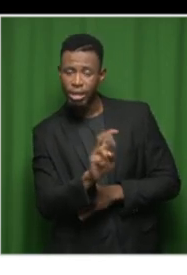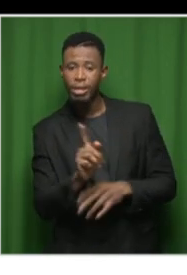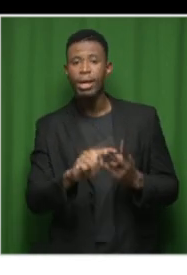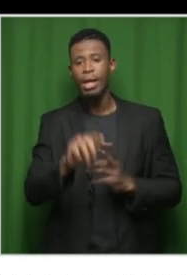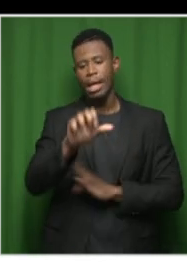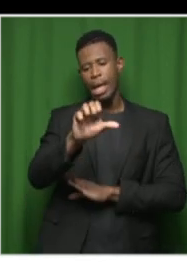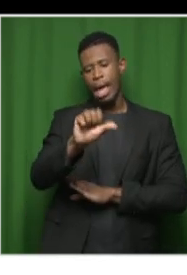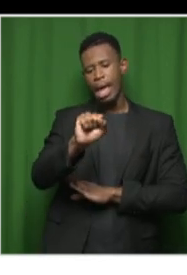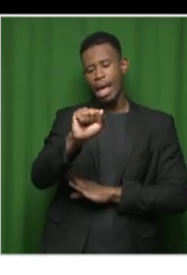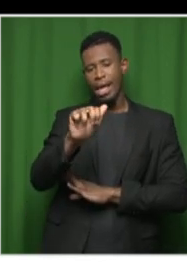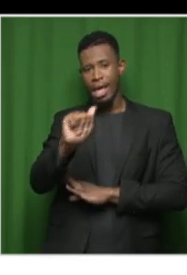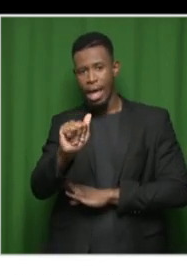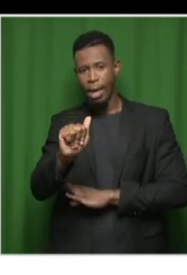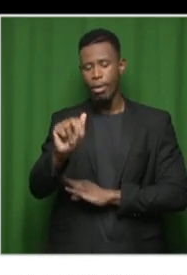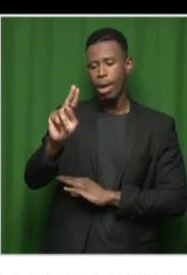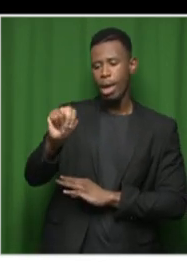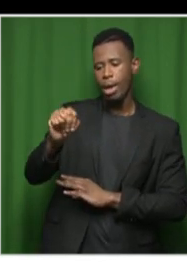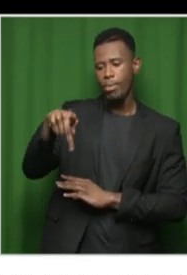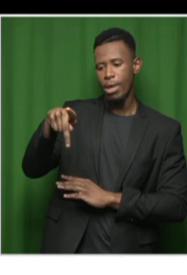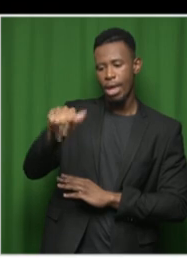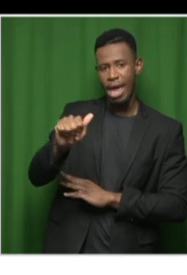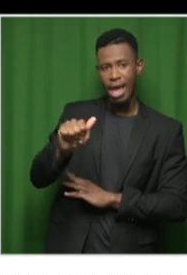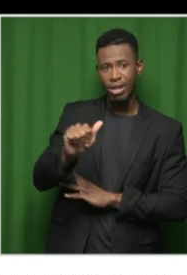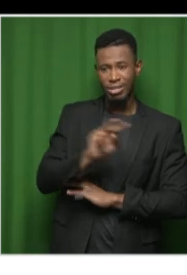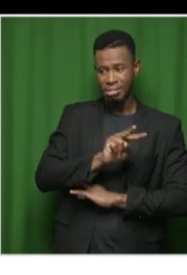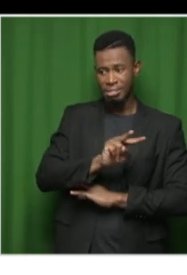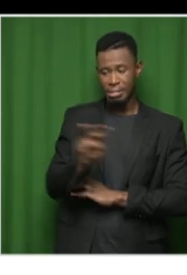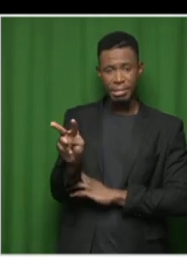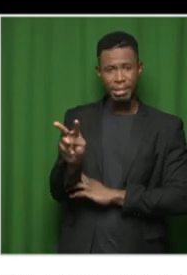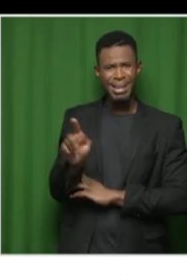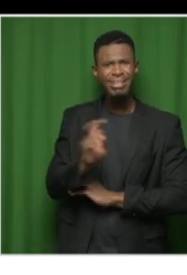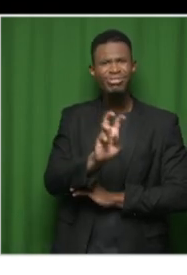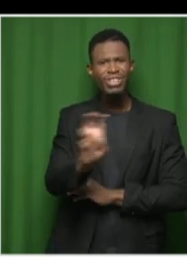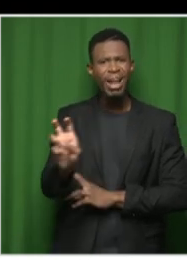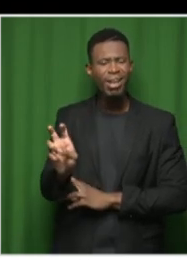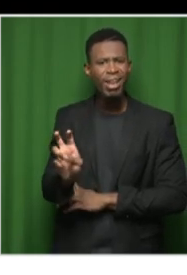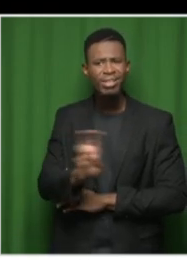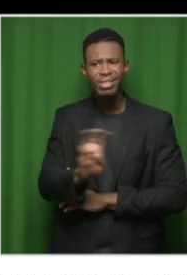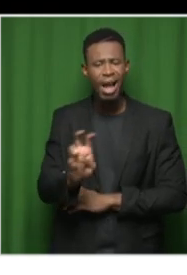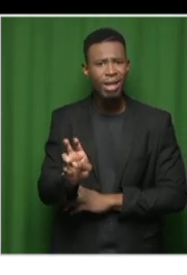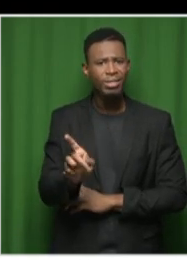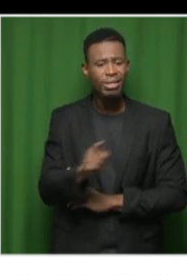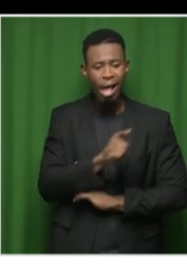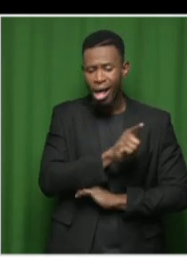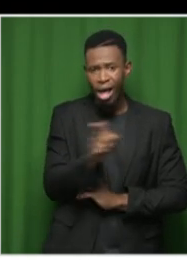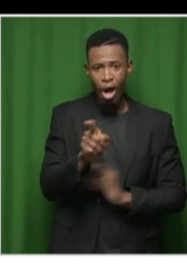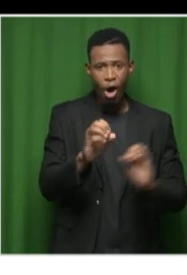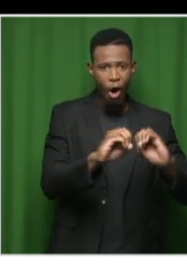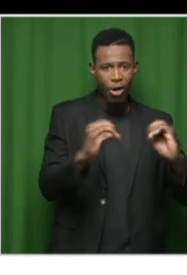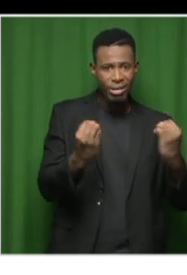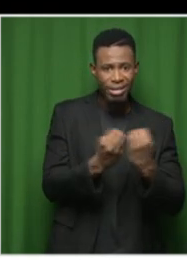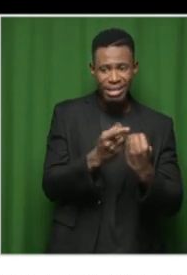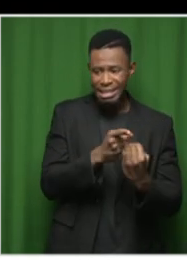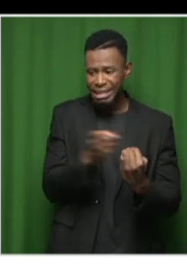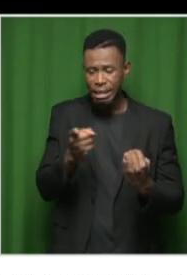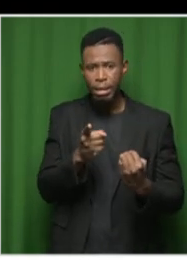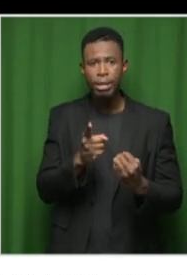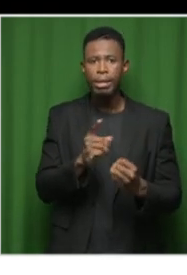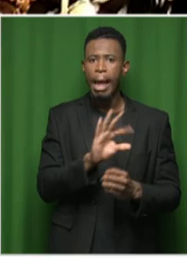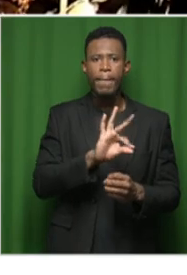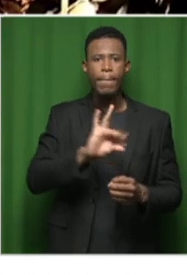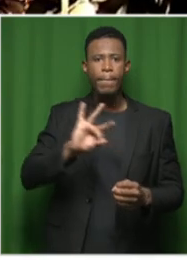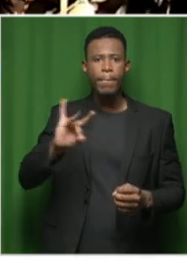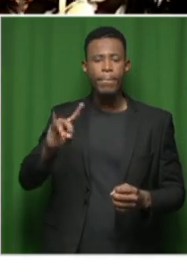SSA, our NPA, you can name them. We hear of corruption that are repeated